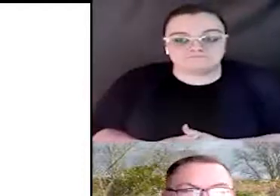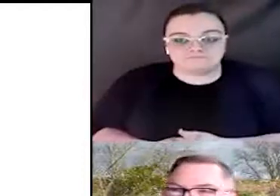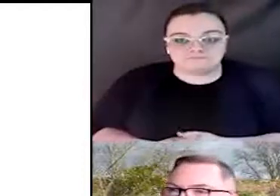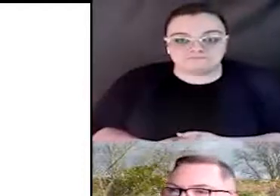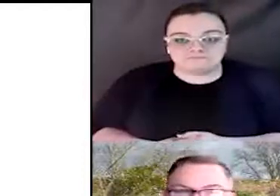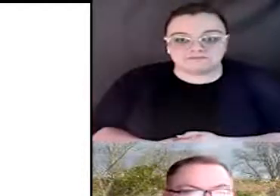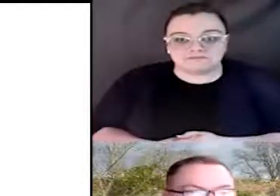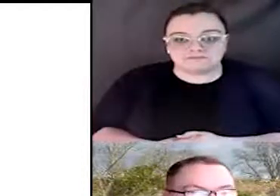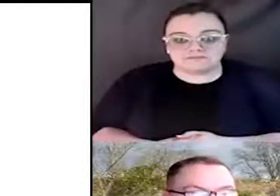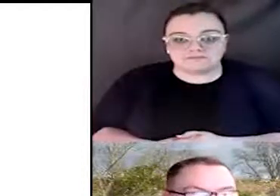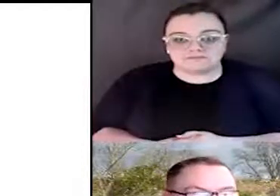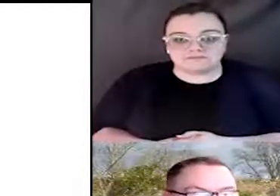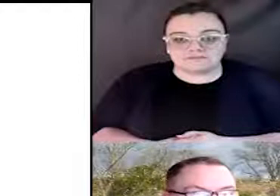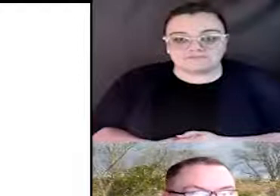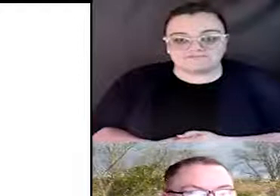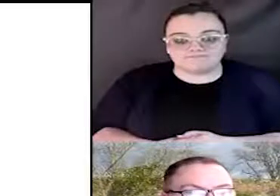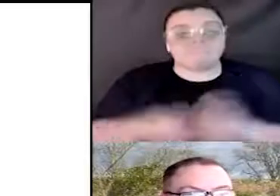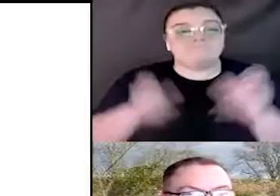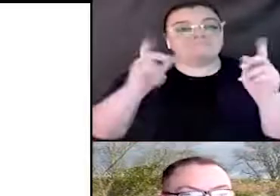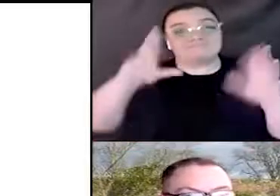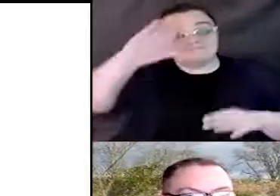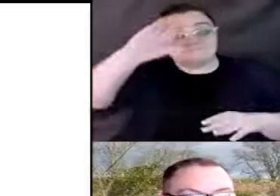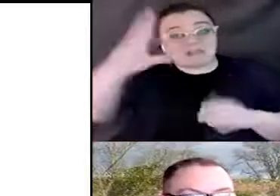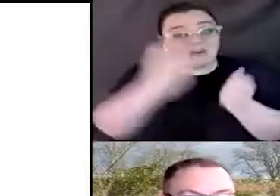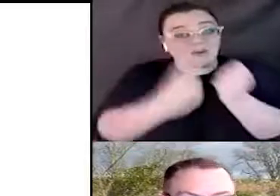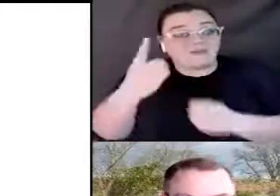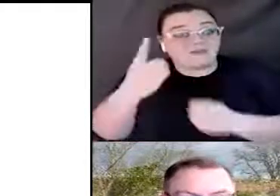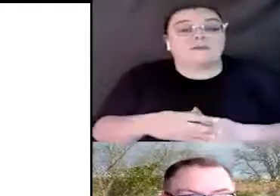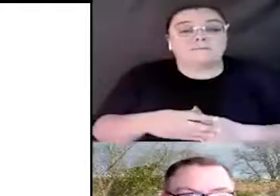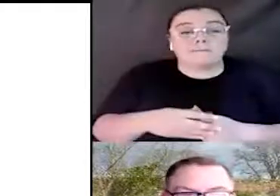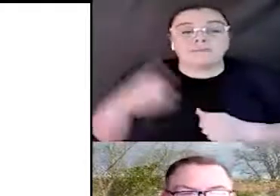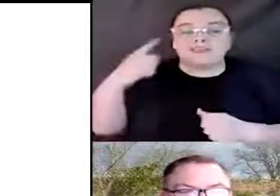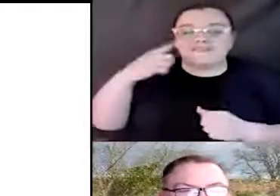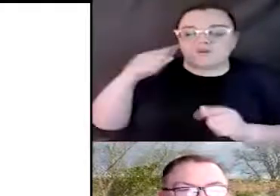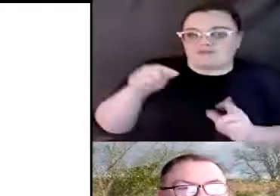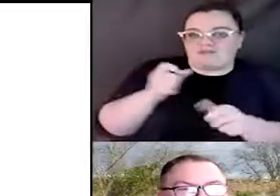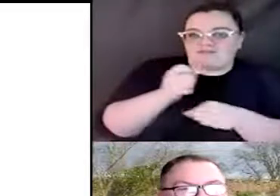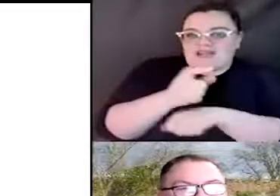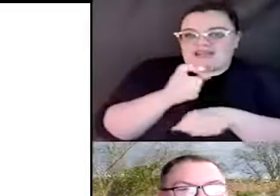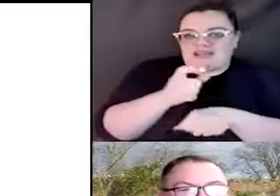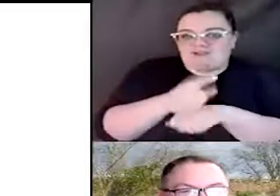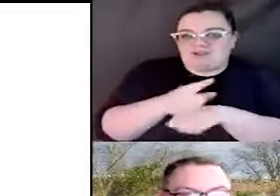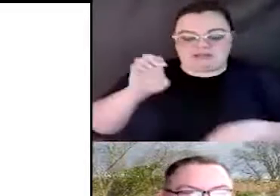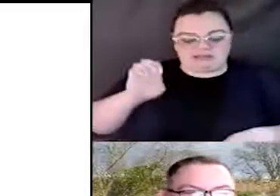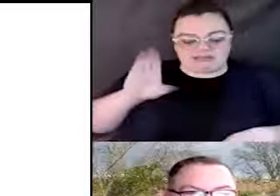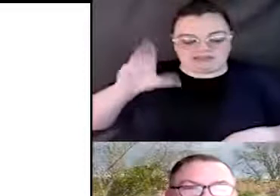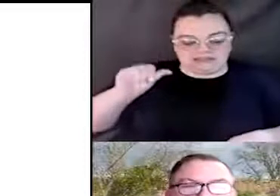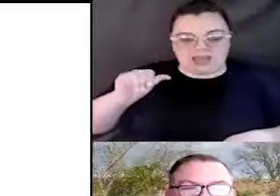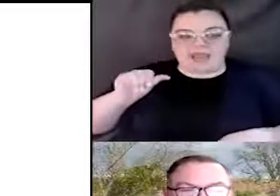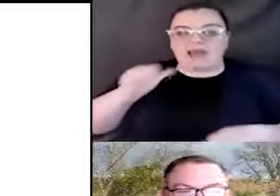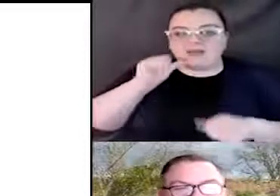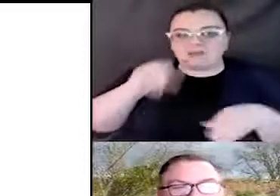Okay. Hello again, everyone. So for the each year, ECA Bay Area provides what we call